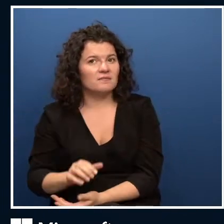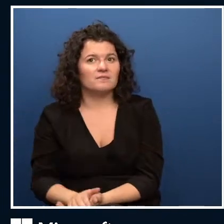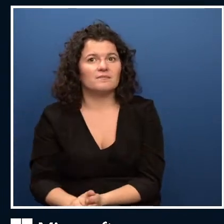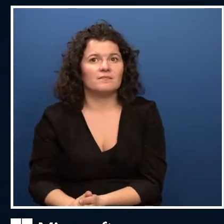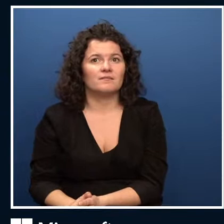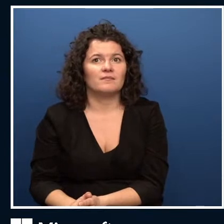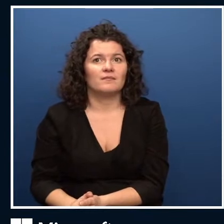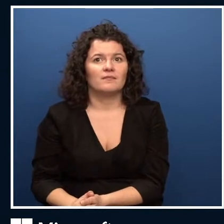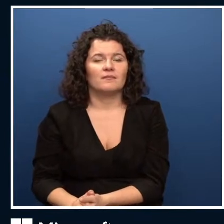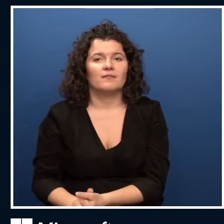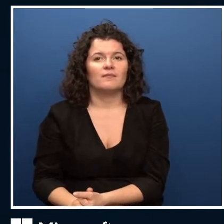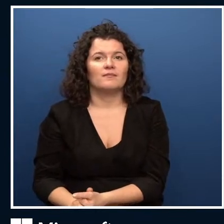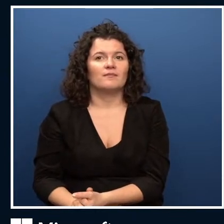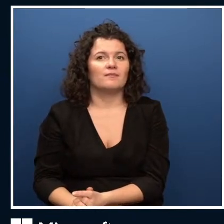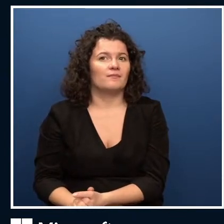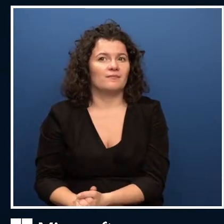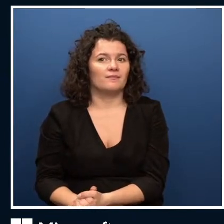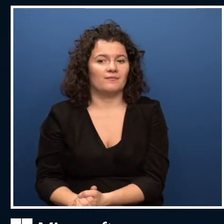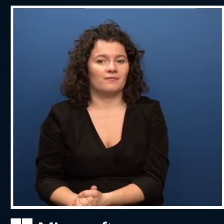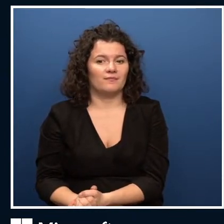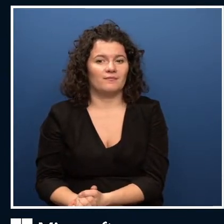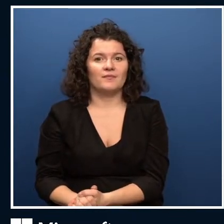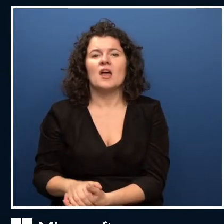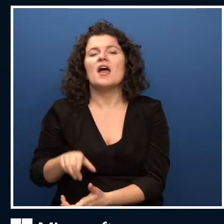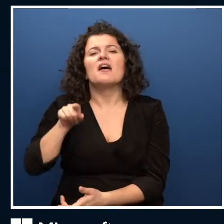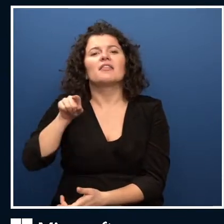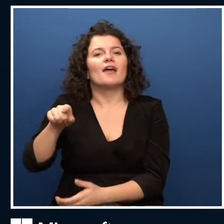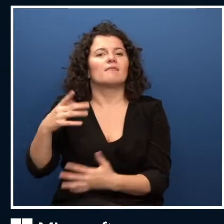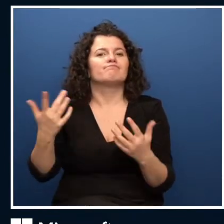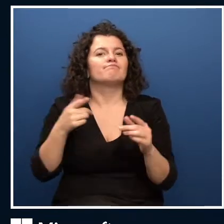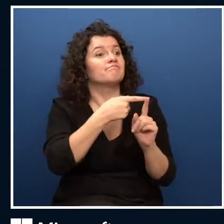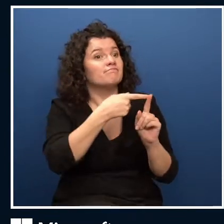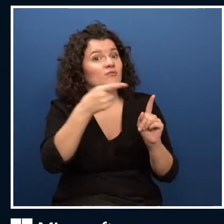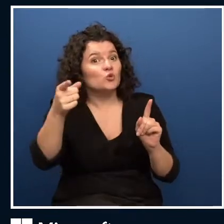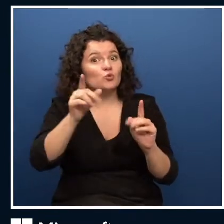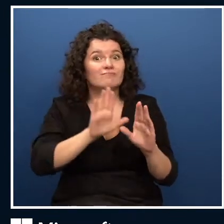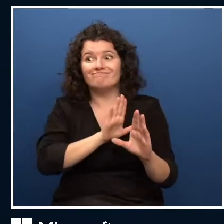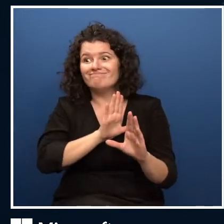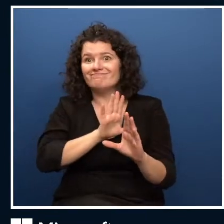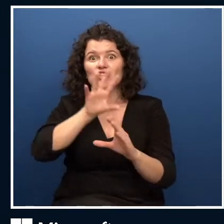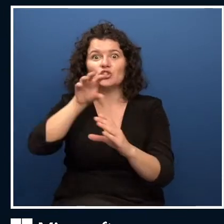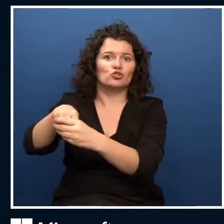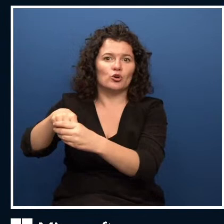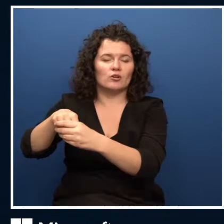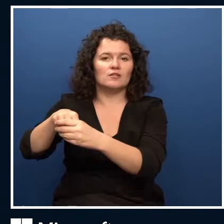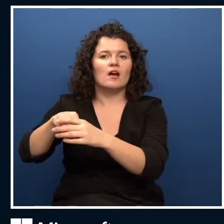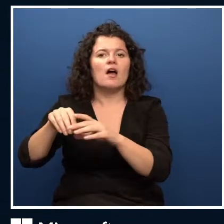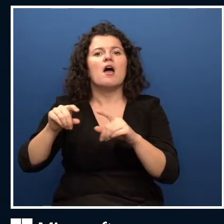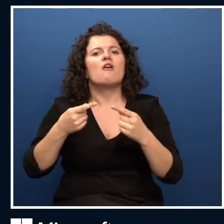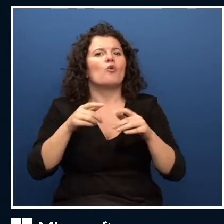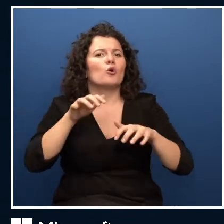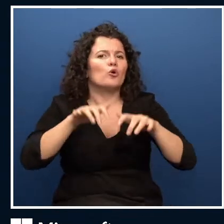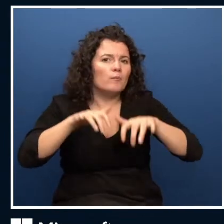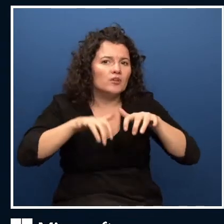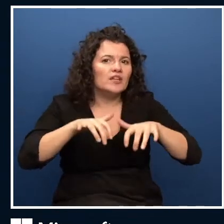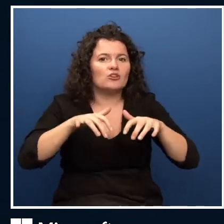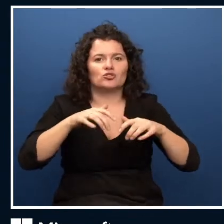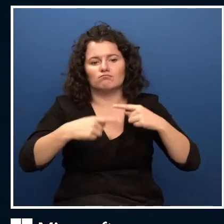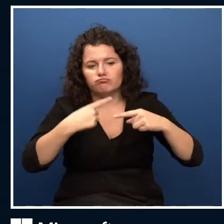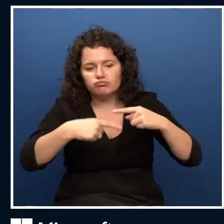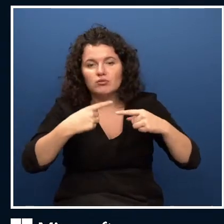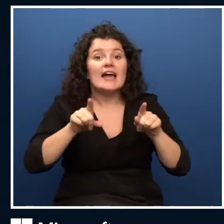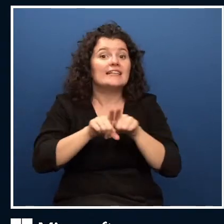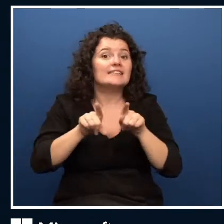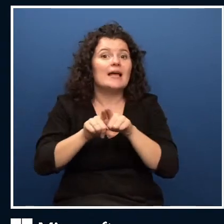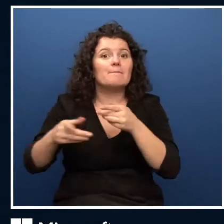like where you participate, you try to participate not only in competitions, but also in discussions. Like, let's say you are starting with data